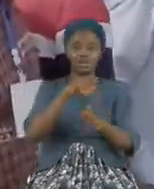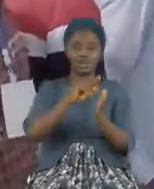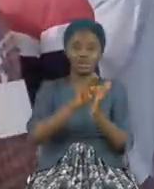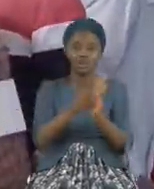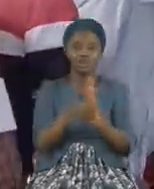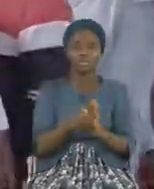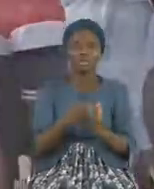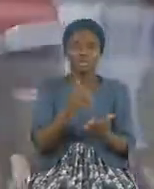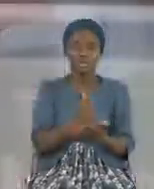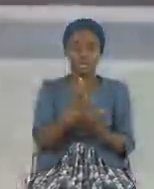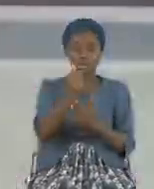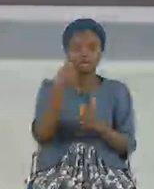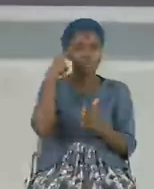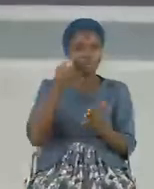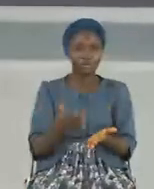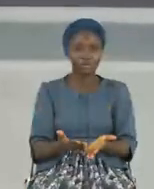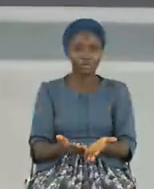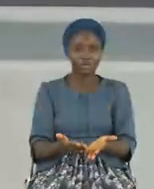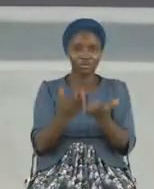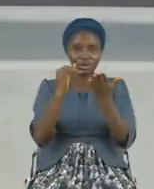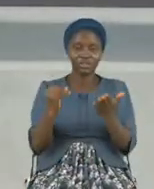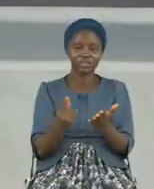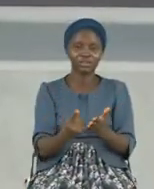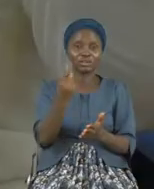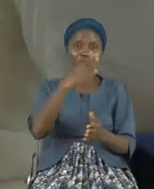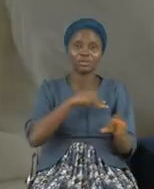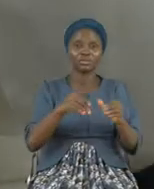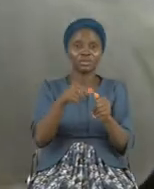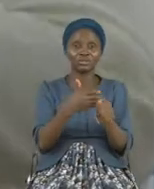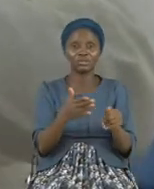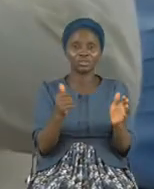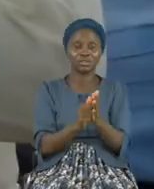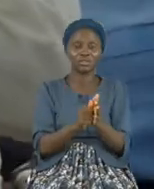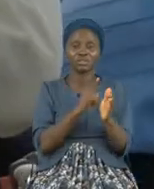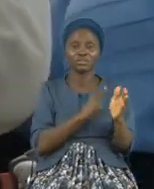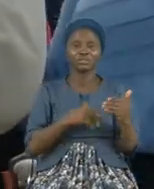Amen for rising up and doing everything the Lord has ordained for you to do.